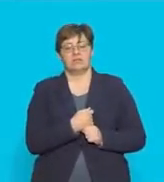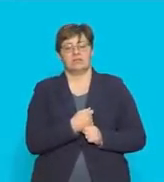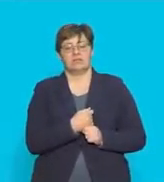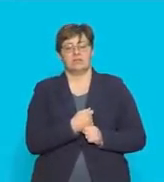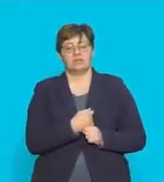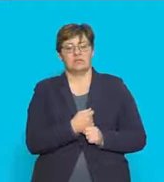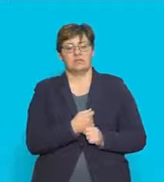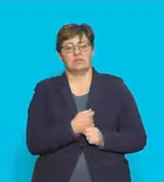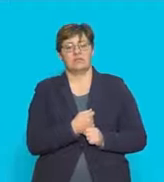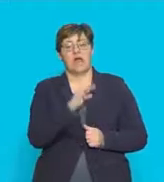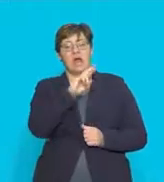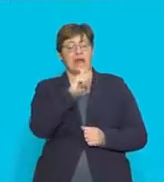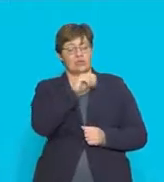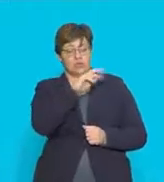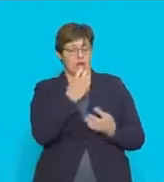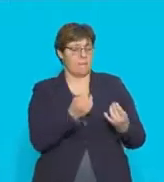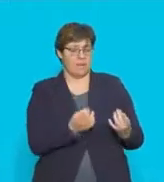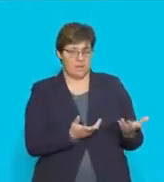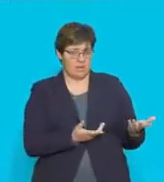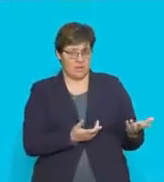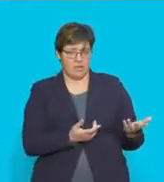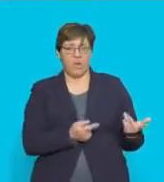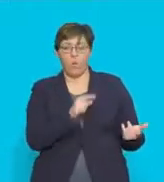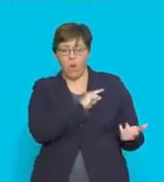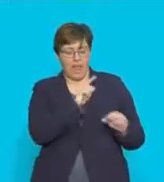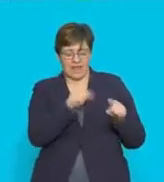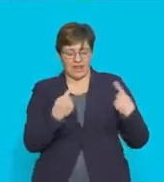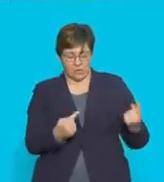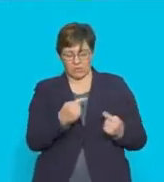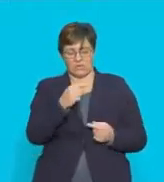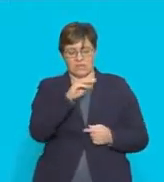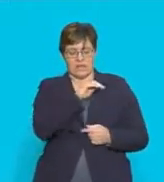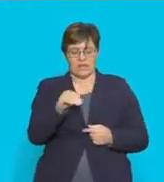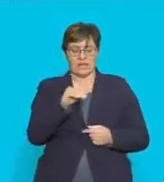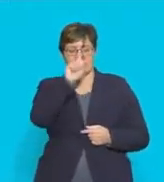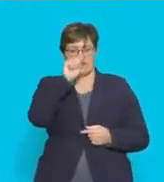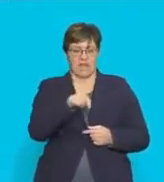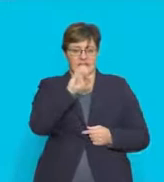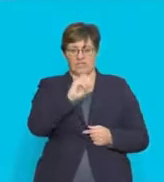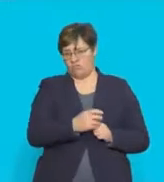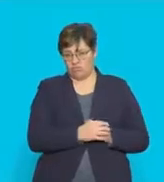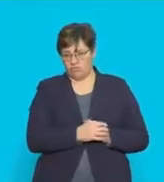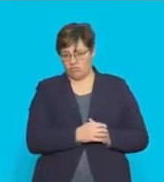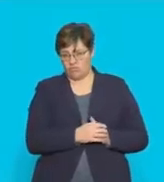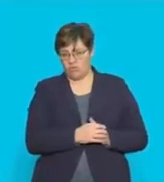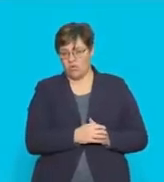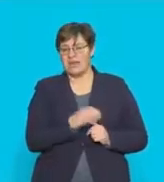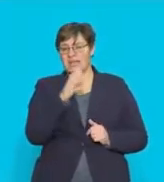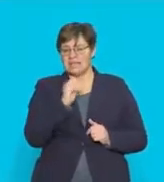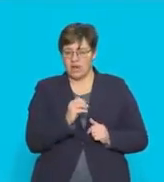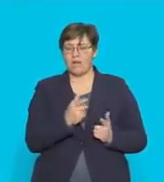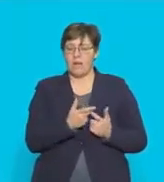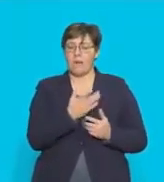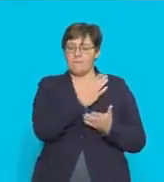rational numbers, right? Because you can see that I cannot divide by 0, and 0 is part of the